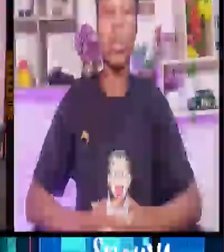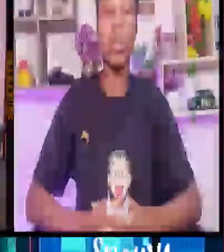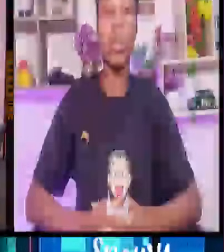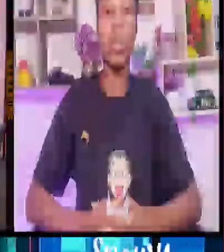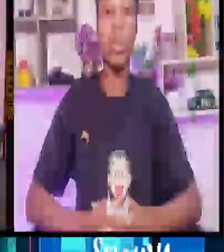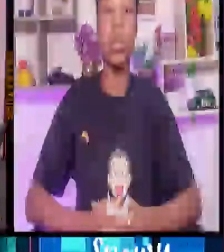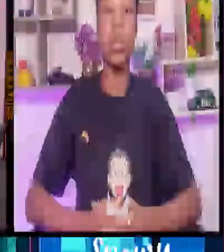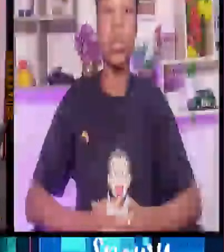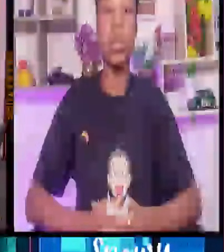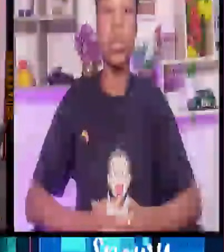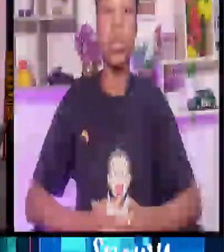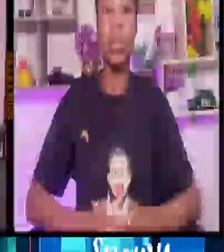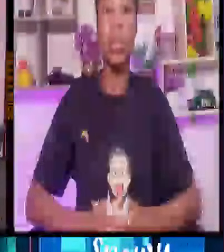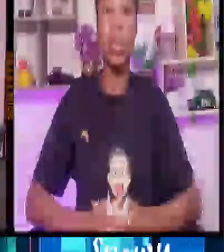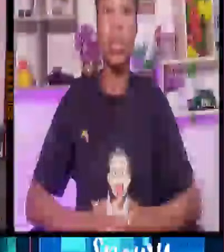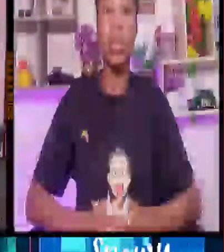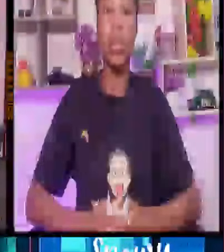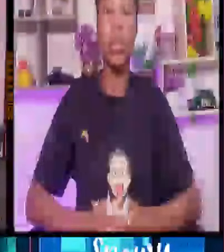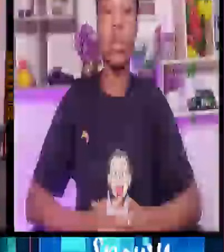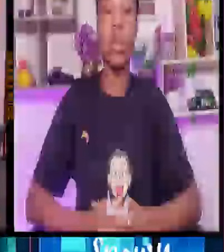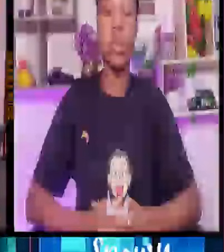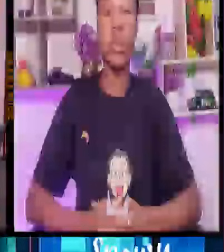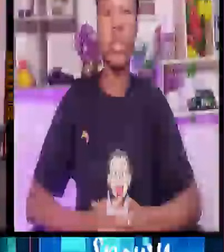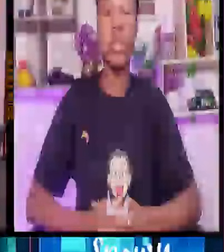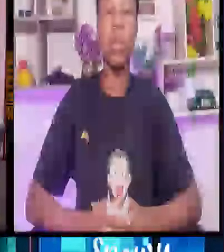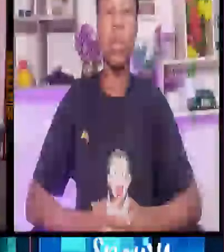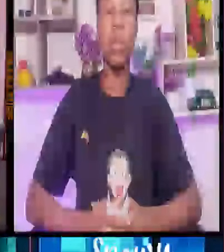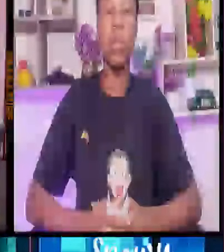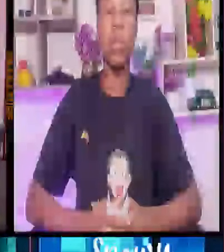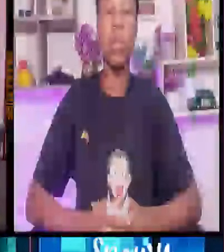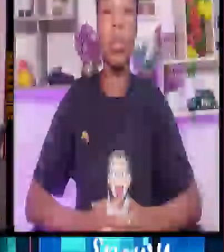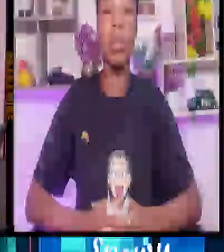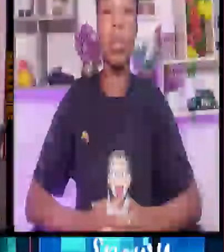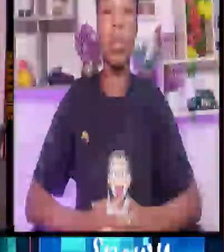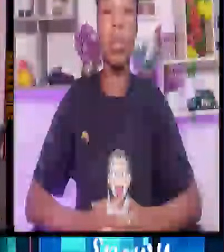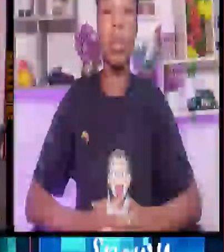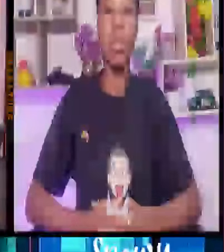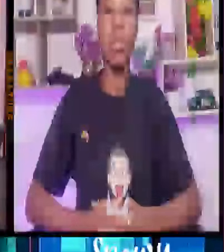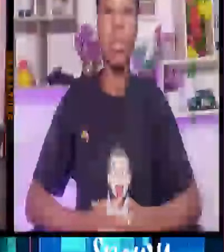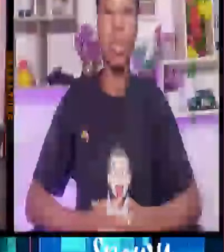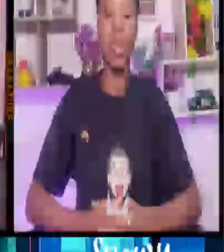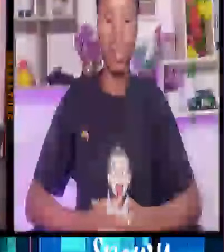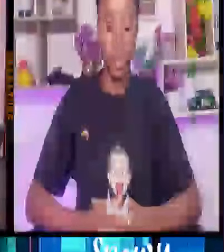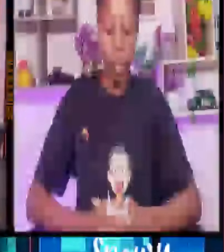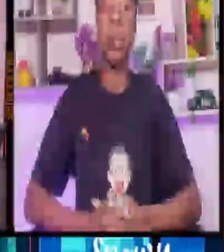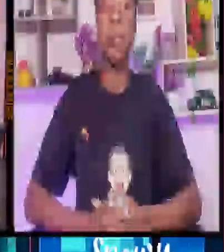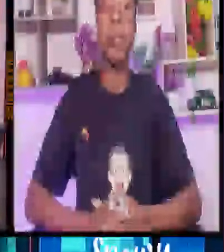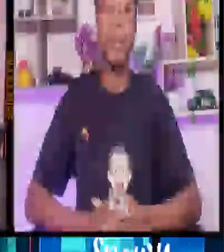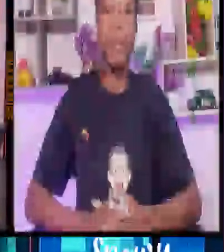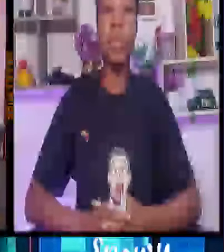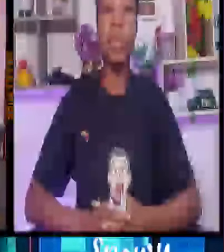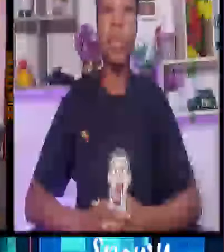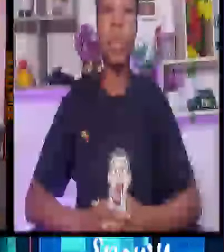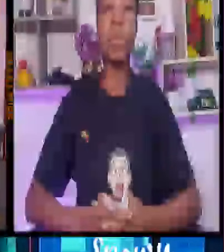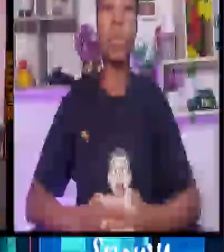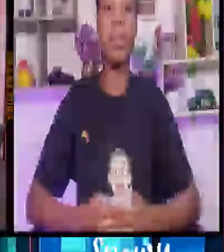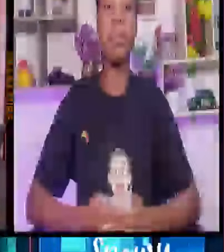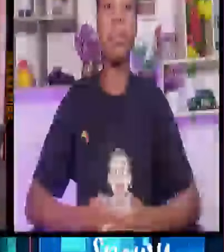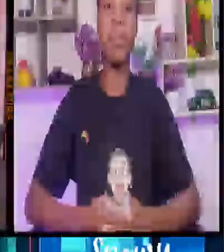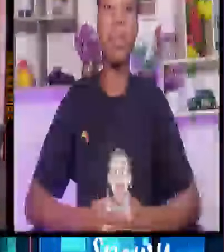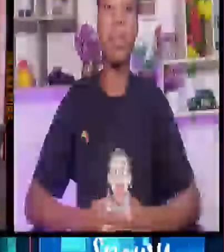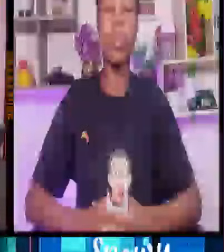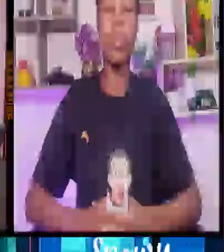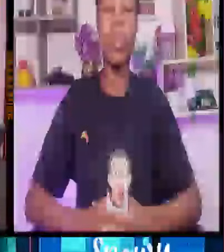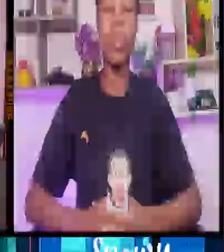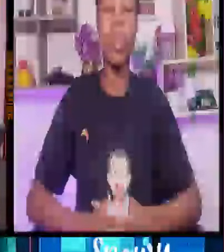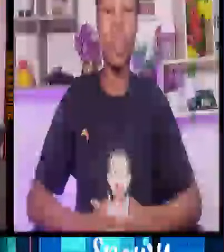selling your message and the vision that your candidate presents. But of course, now to your substantive question about why I am supporting